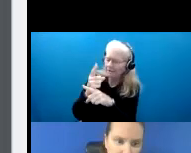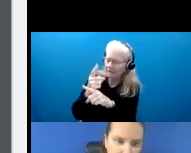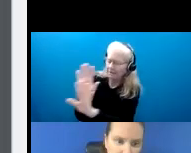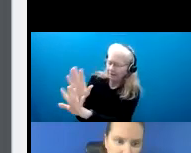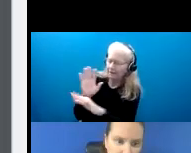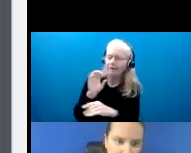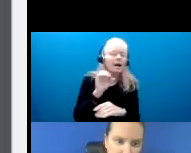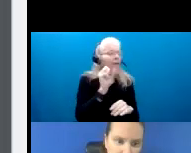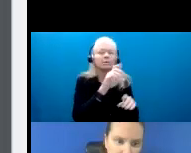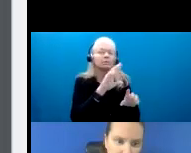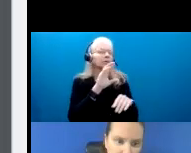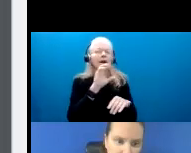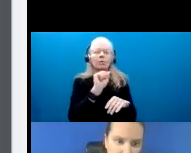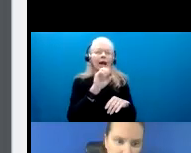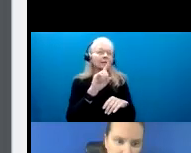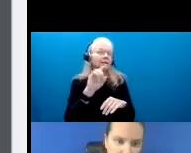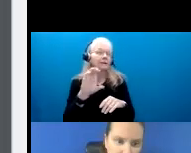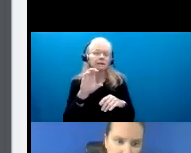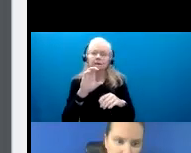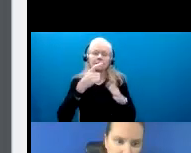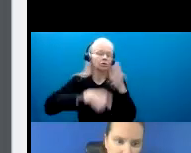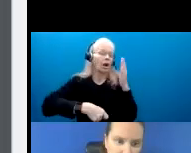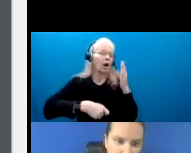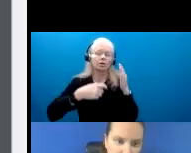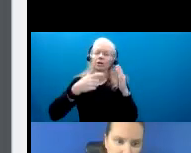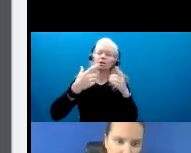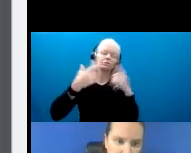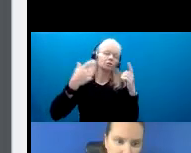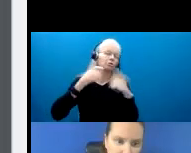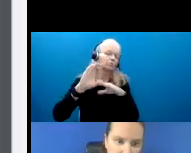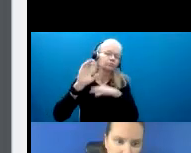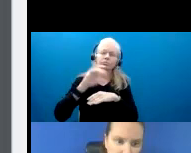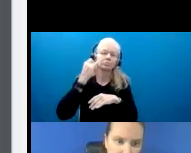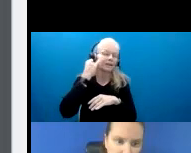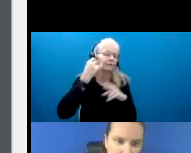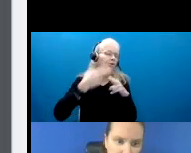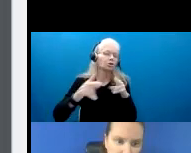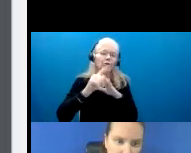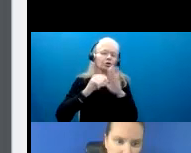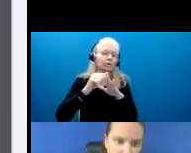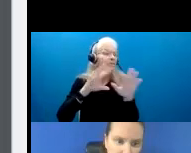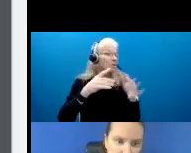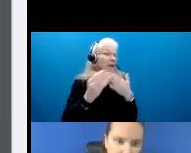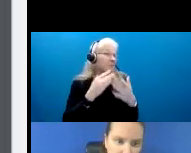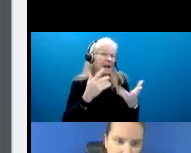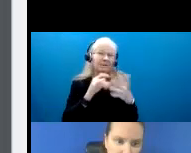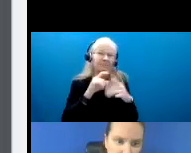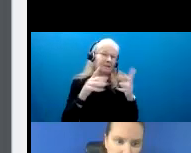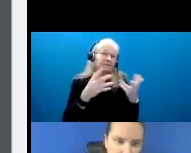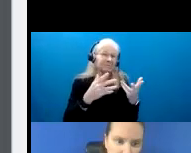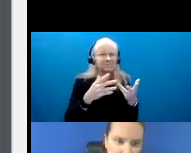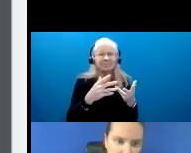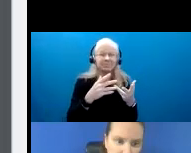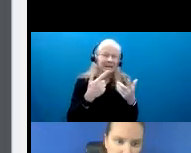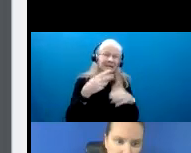you with the SDC fees, and it's considerable. Okay, we'll make that note.